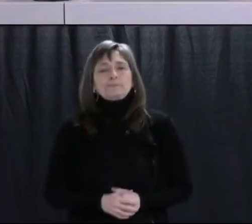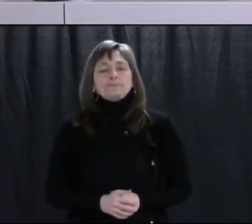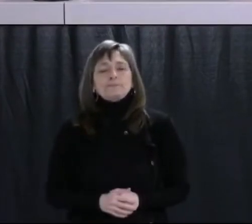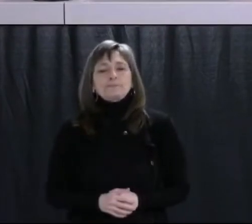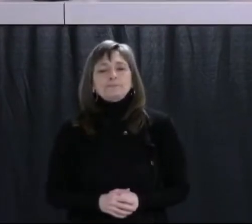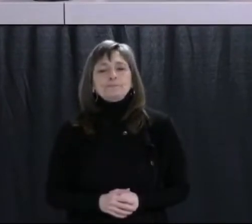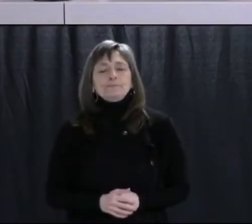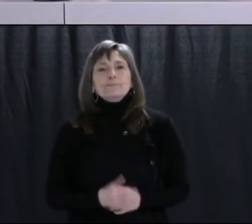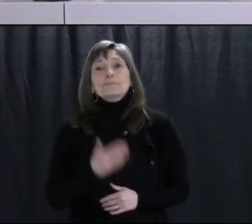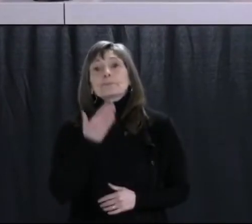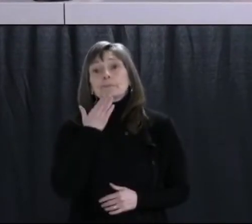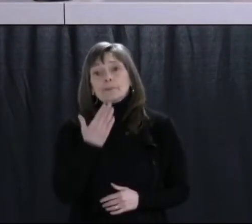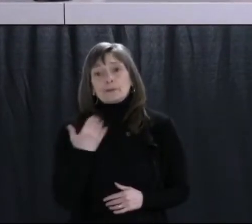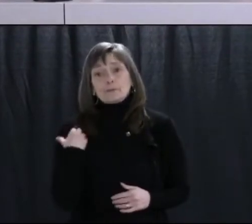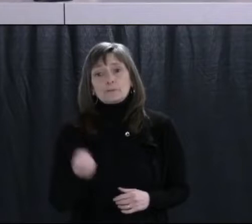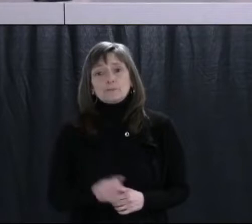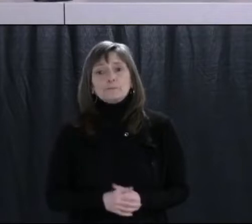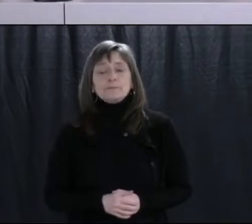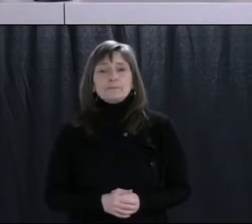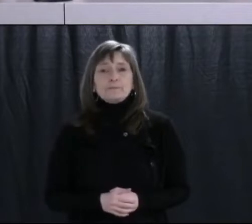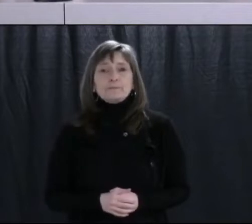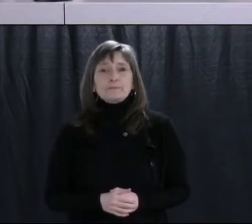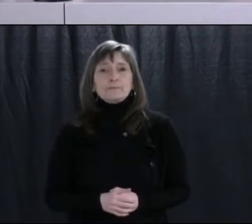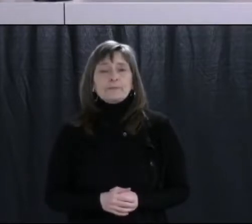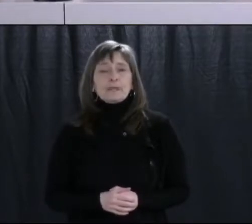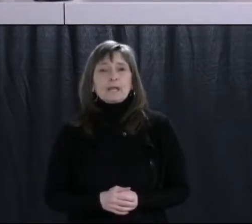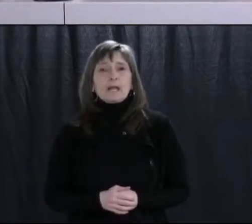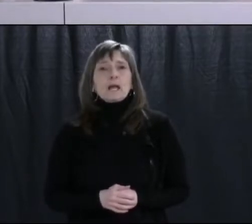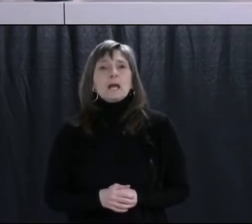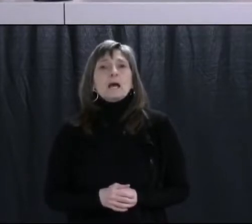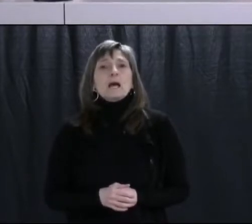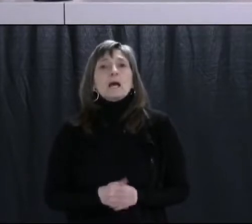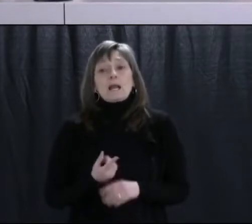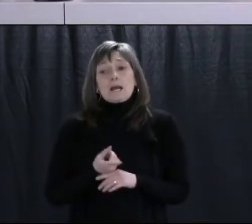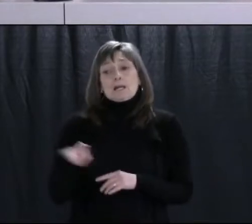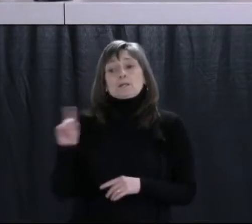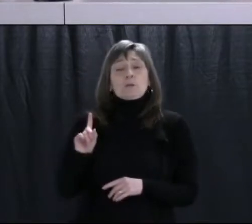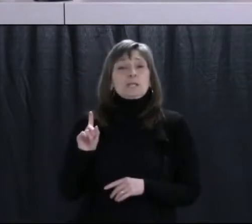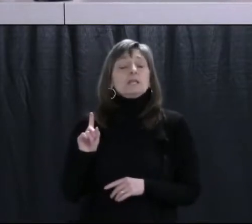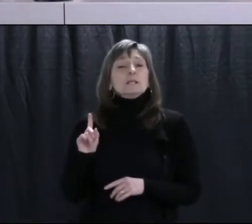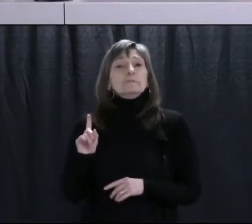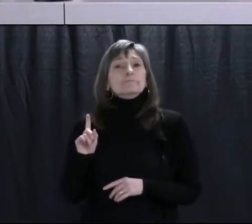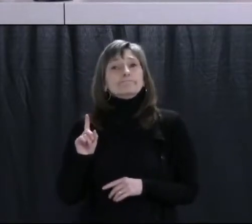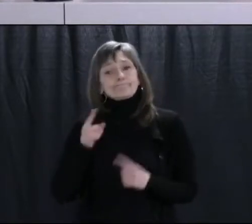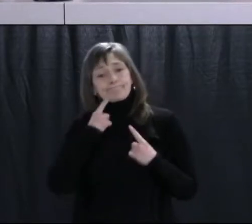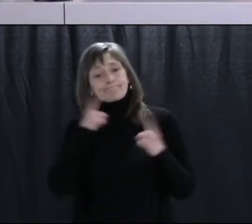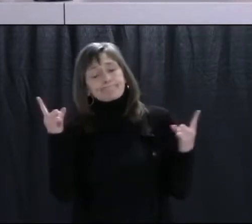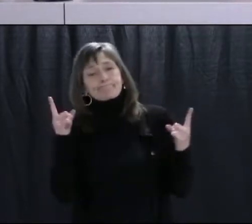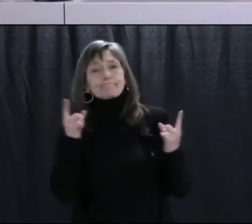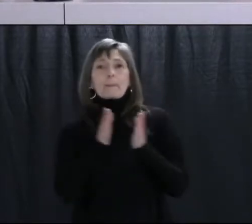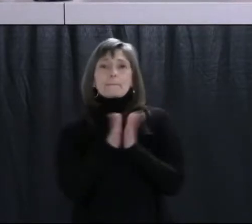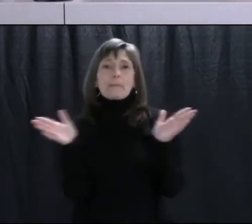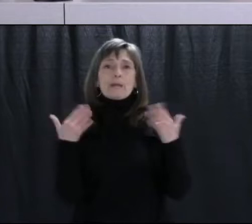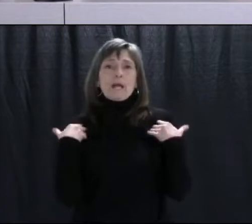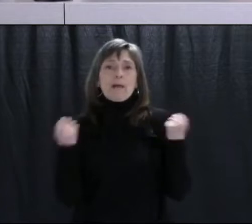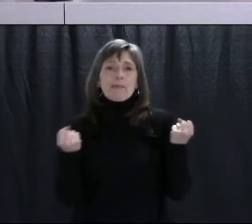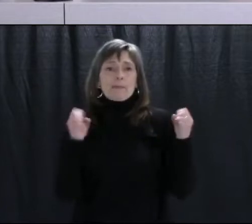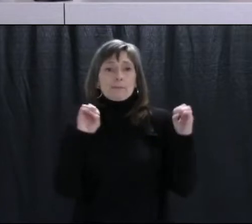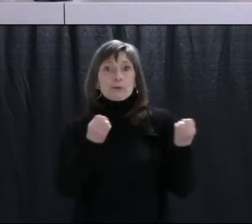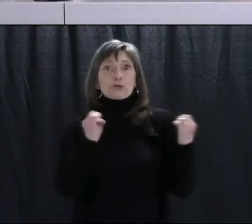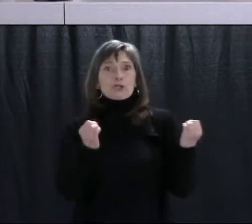you very much, Premier. Last week, when we declared a state of emergency, a public health emergency,